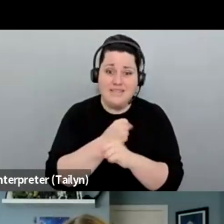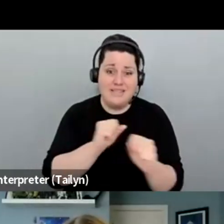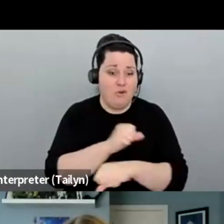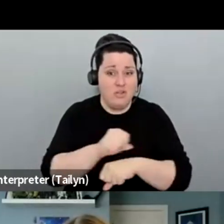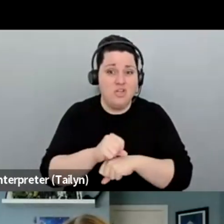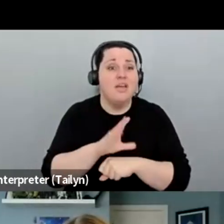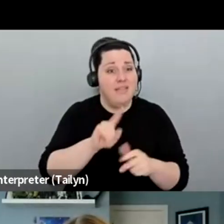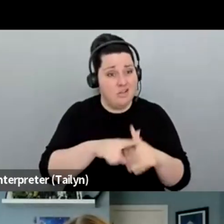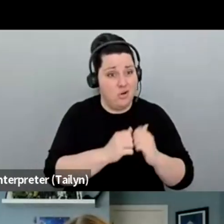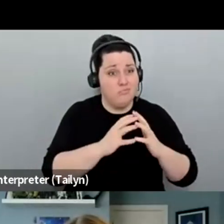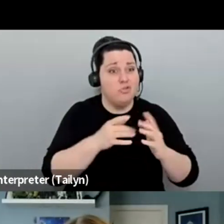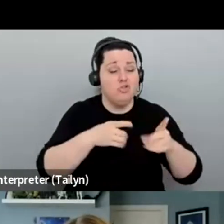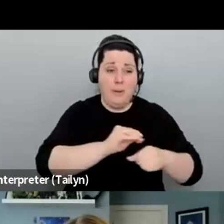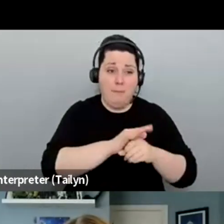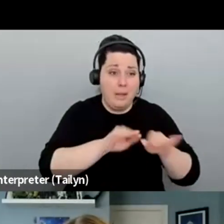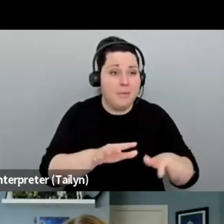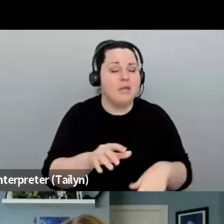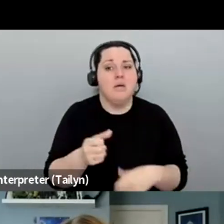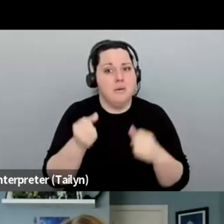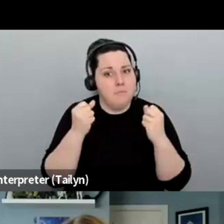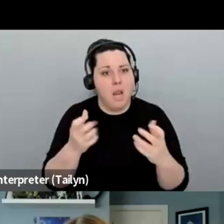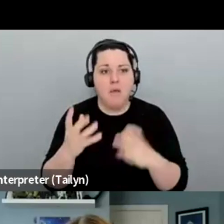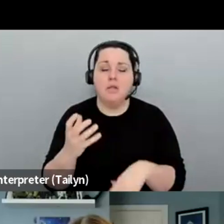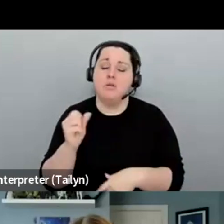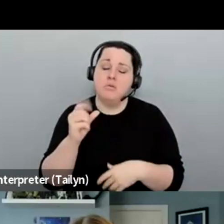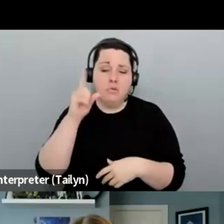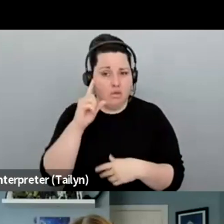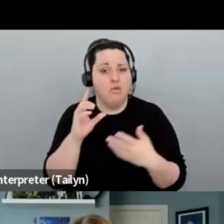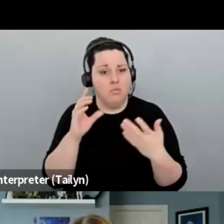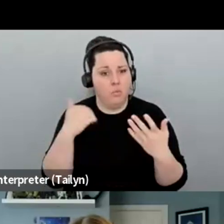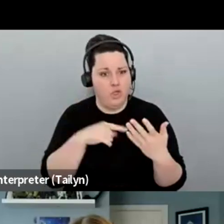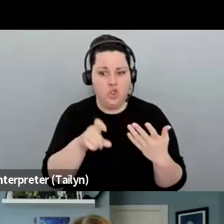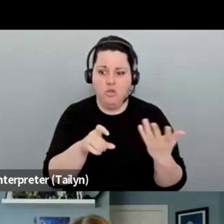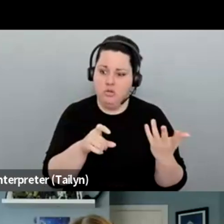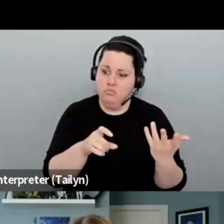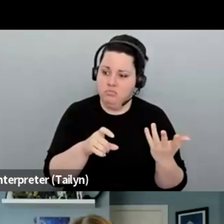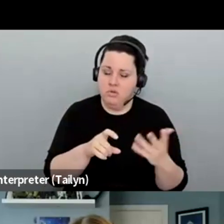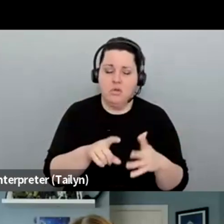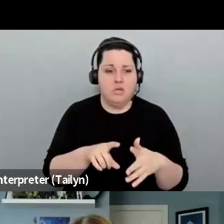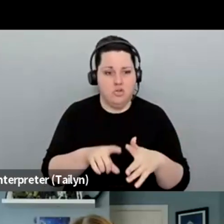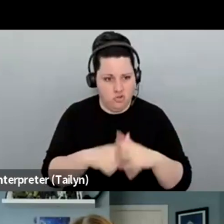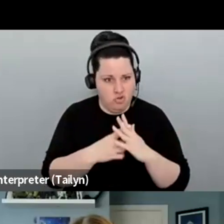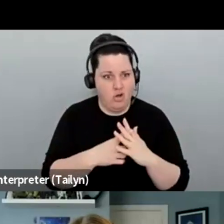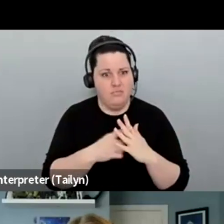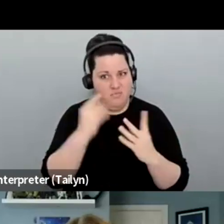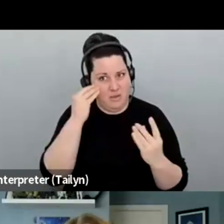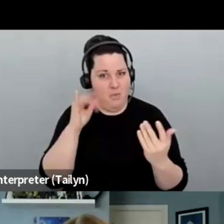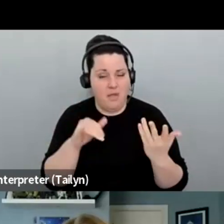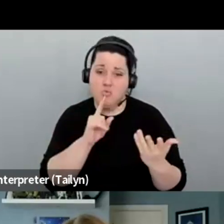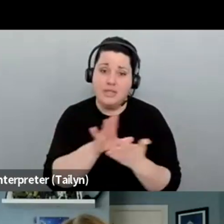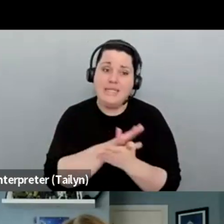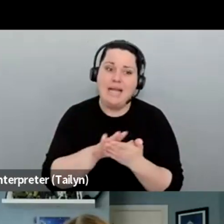exist until the pandemic. There are dozens. And I think that is something that we should start this conversation on. That's a very